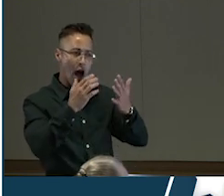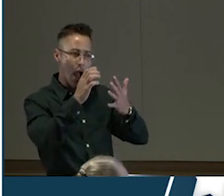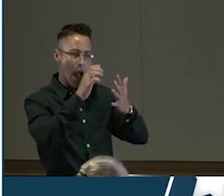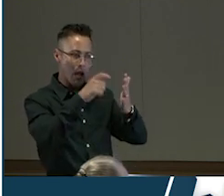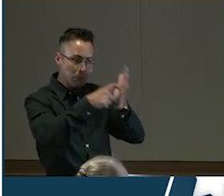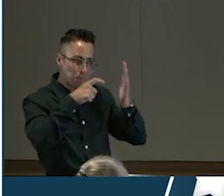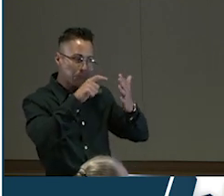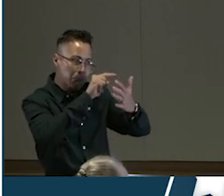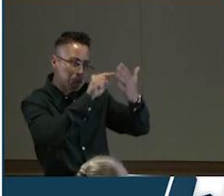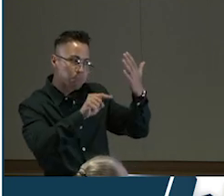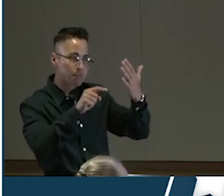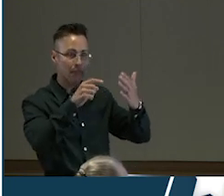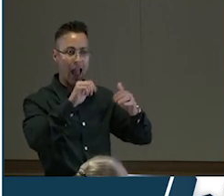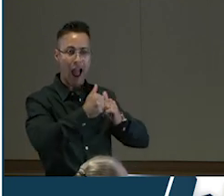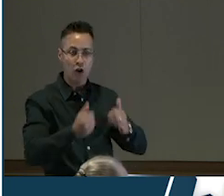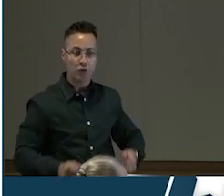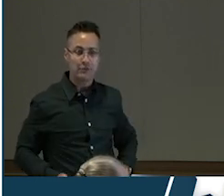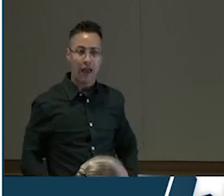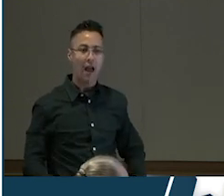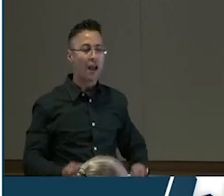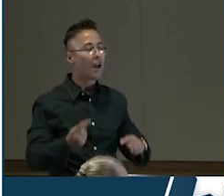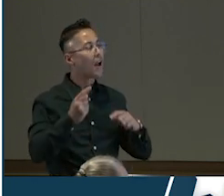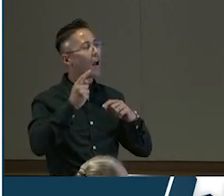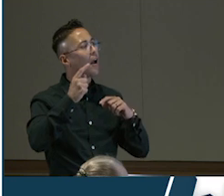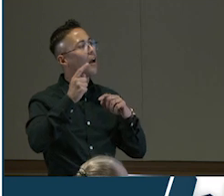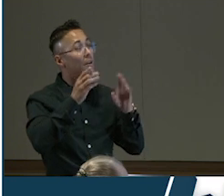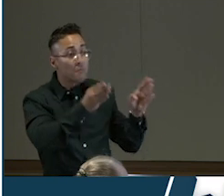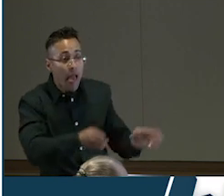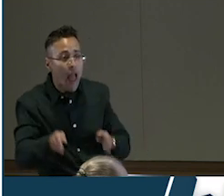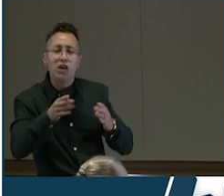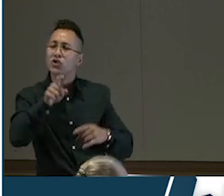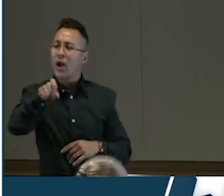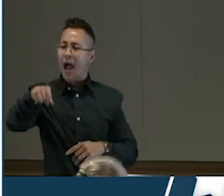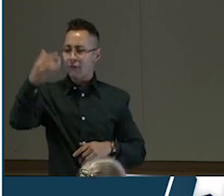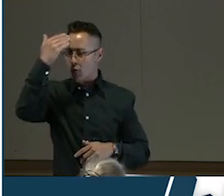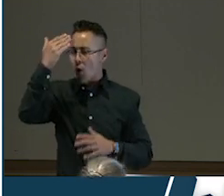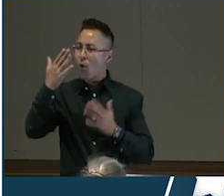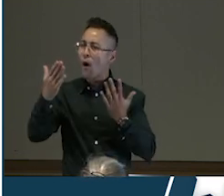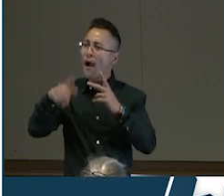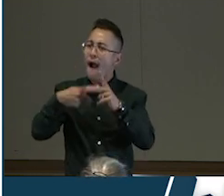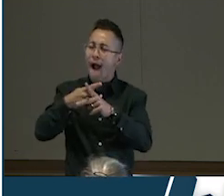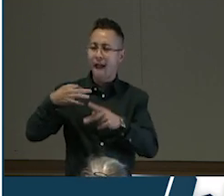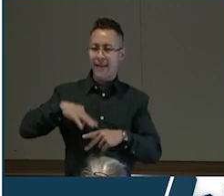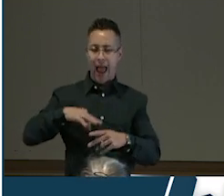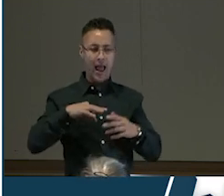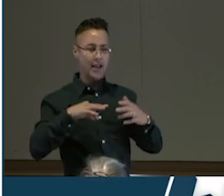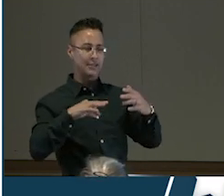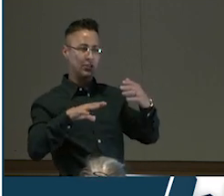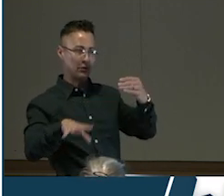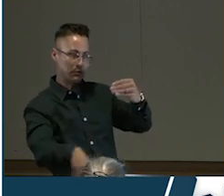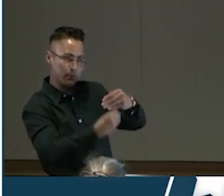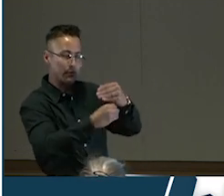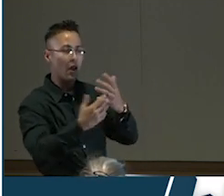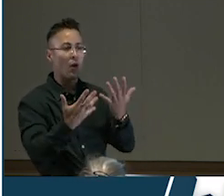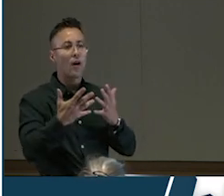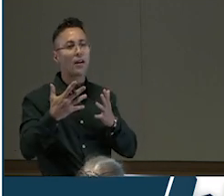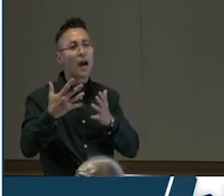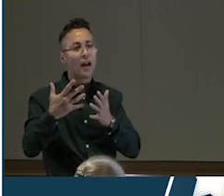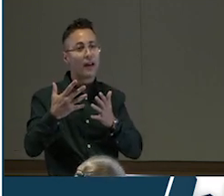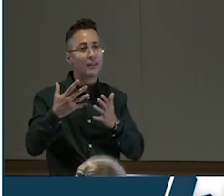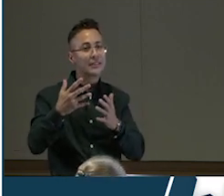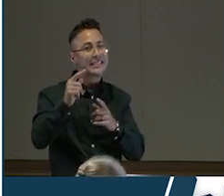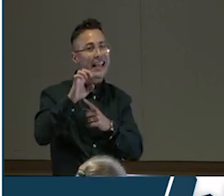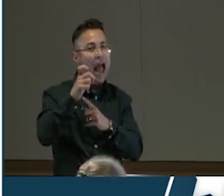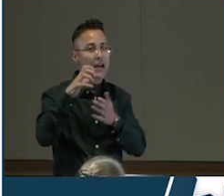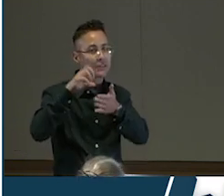planning of things, but that's where we need to understand what assets we're putting in and what their taxation exposure is, right? There are